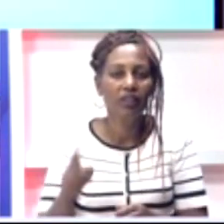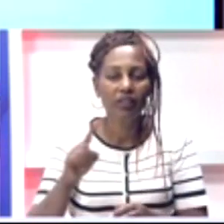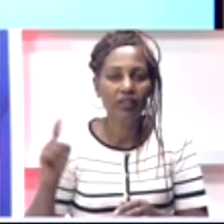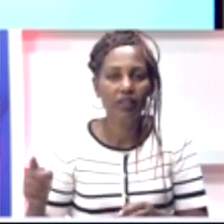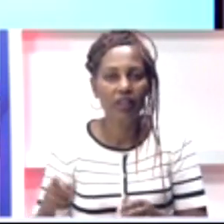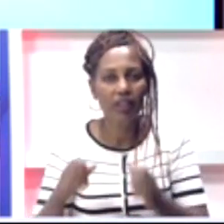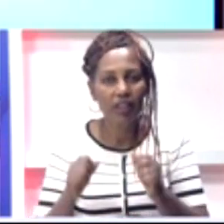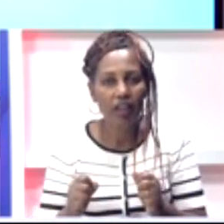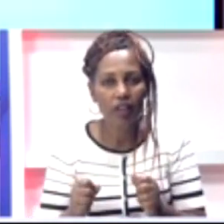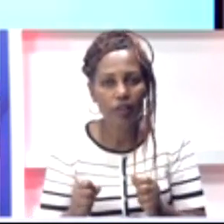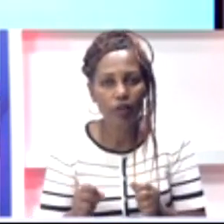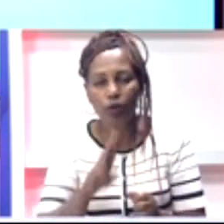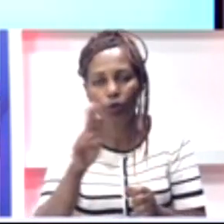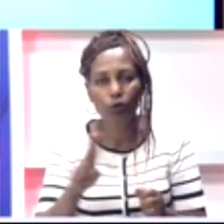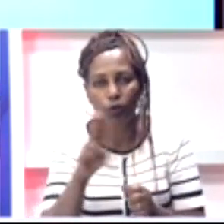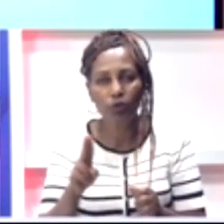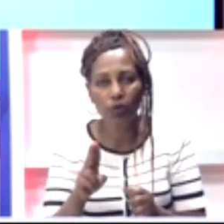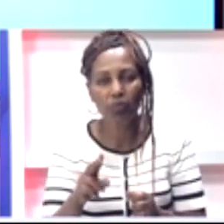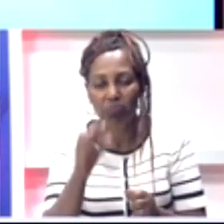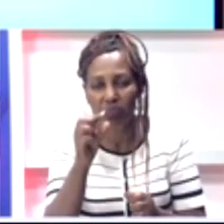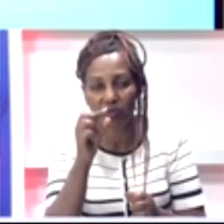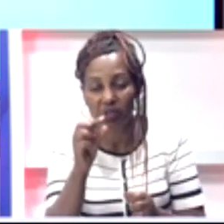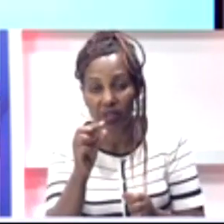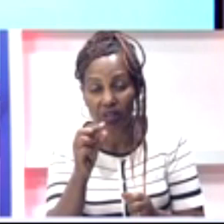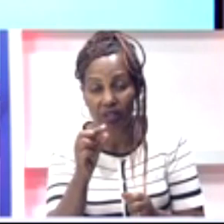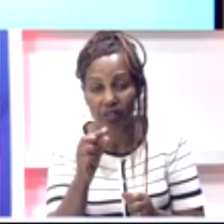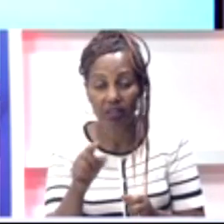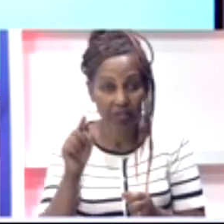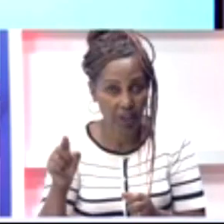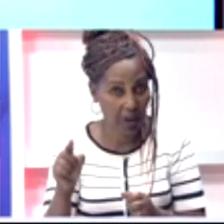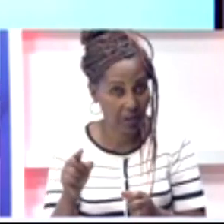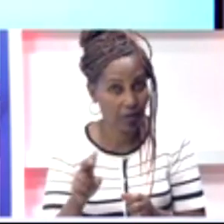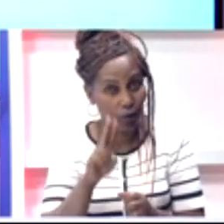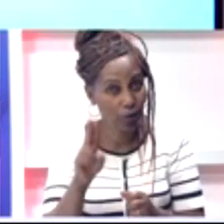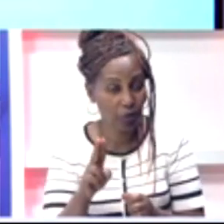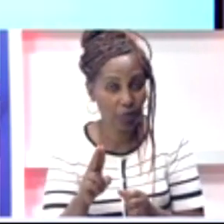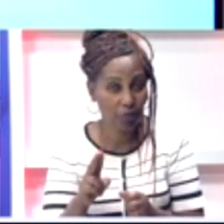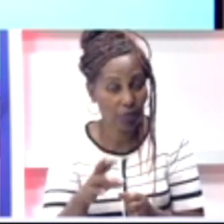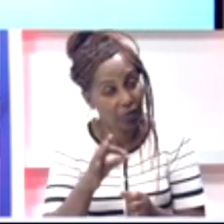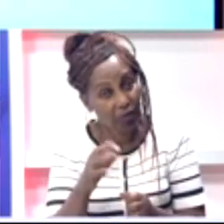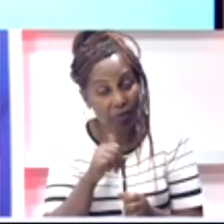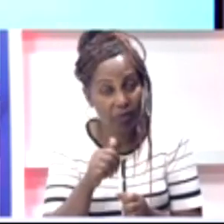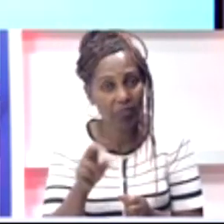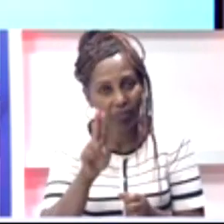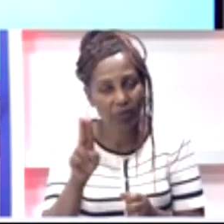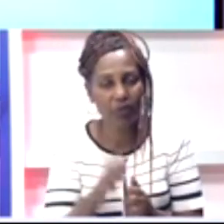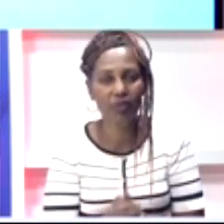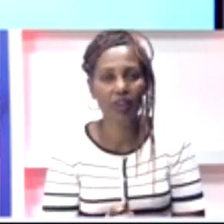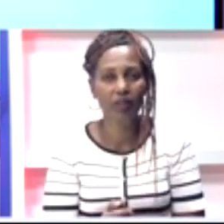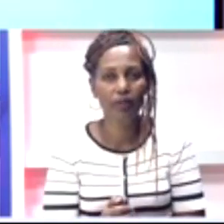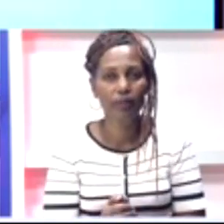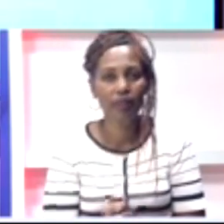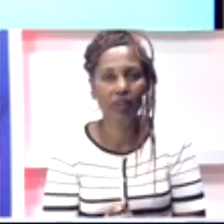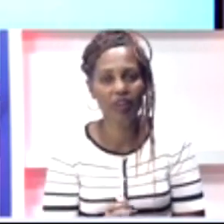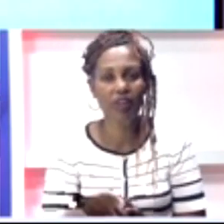English, although it is little English. So is it certainty or uncertainty? Should we use may